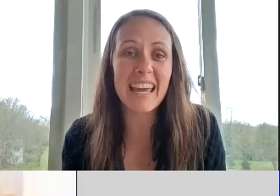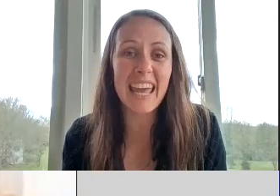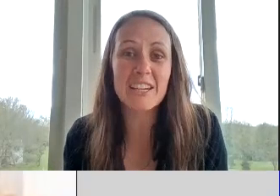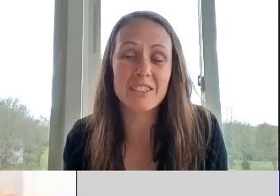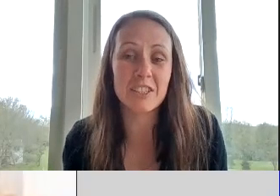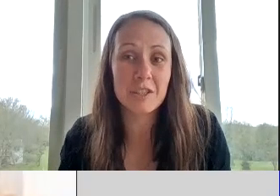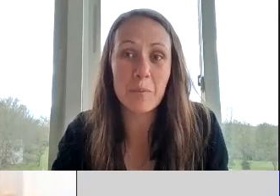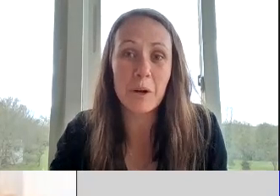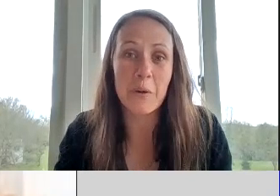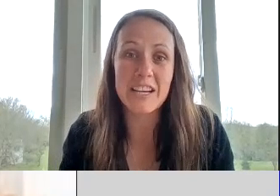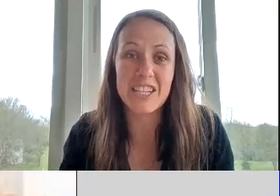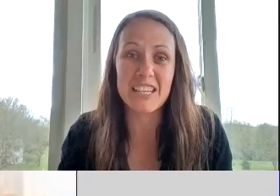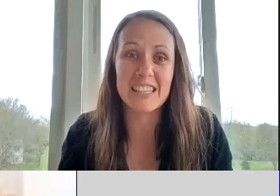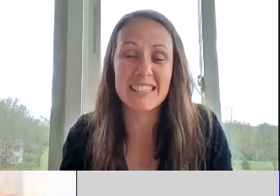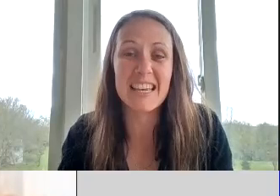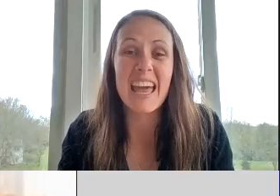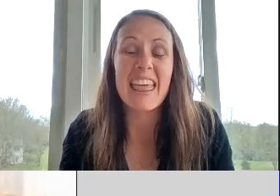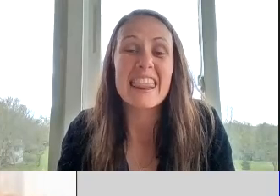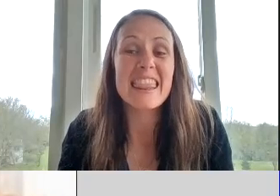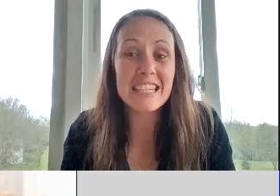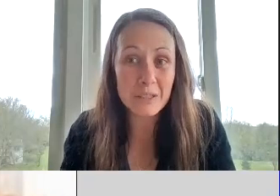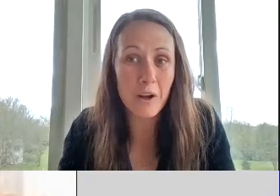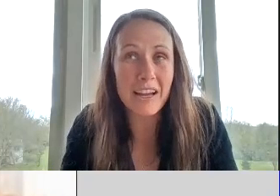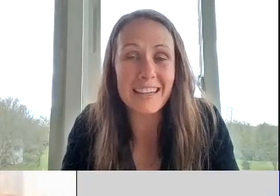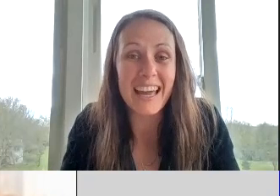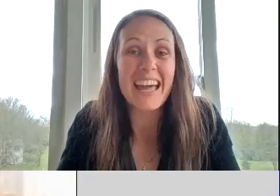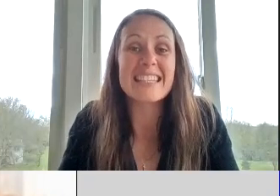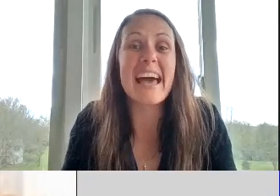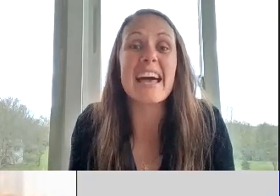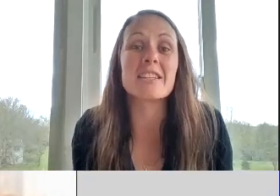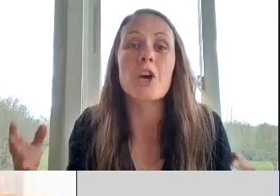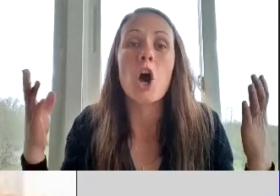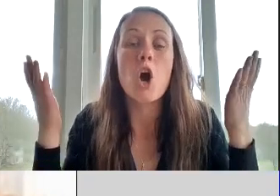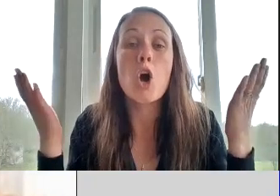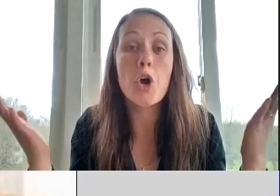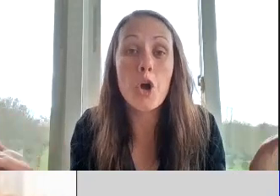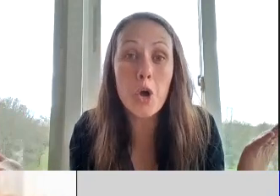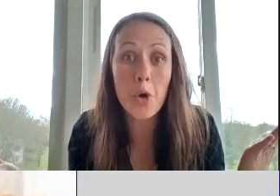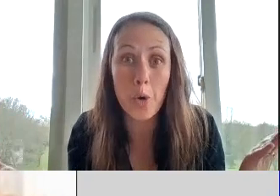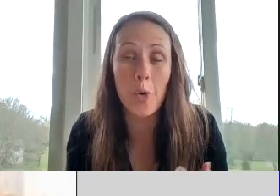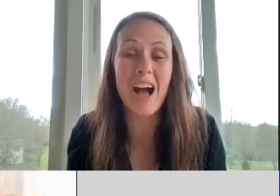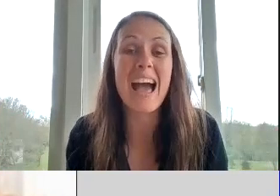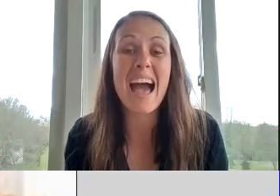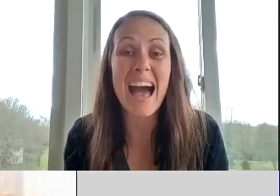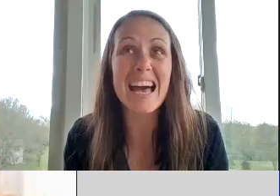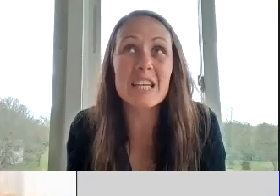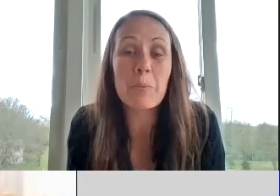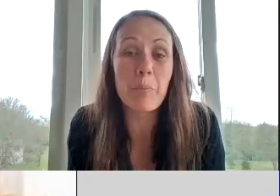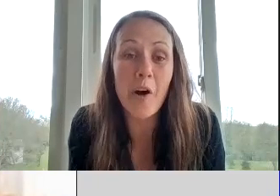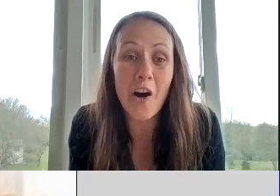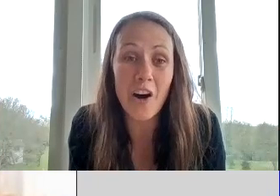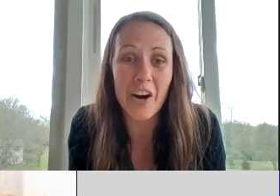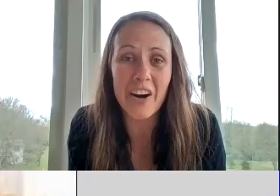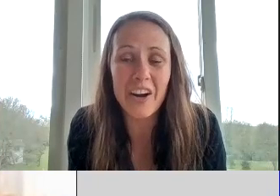We're going to answer some more questions. This one says, who has